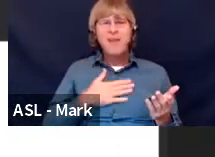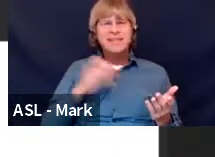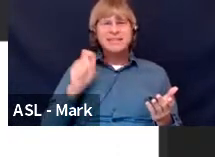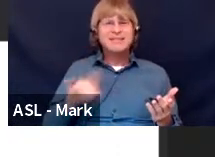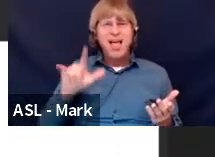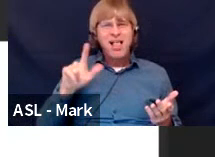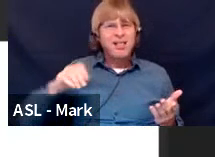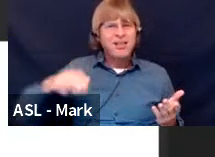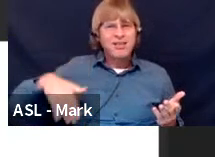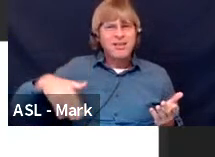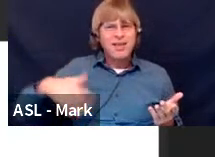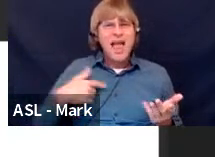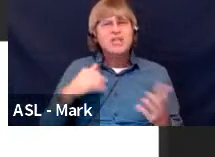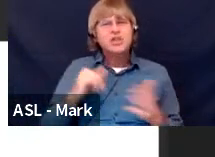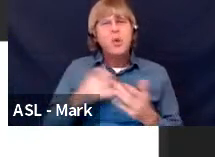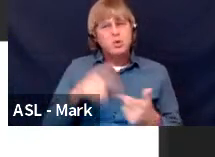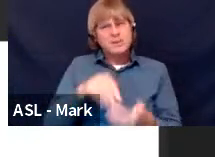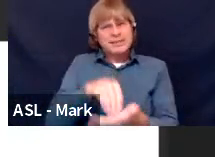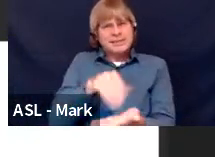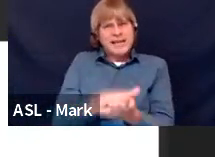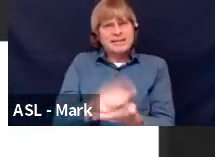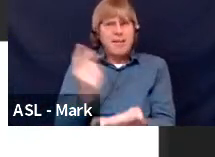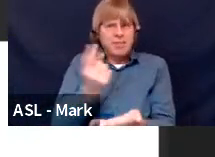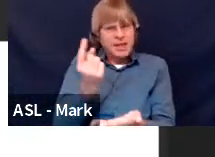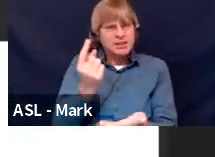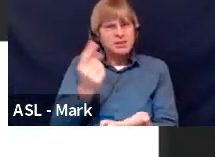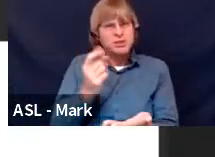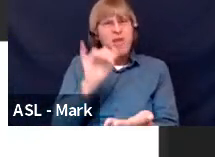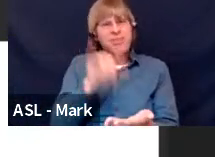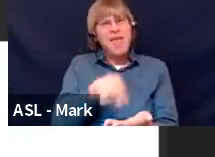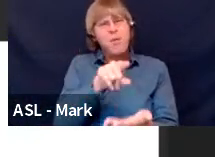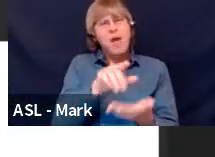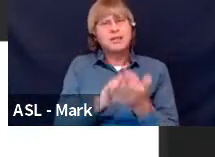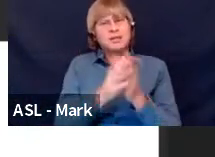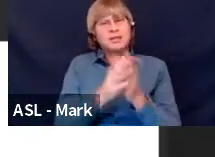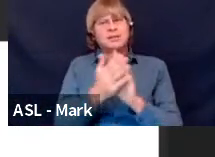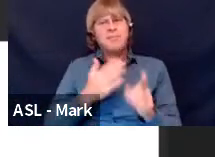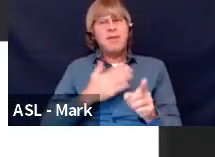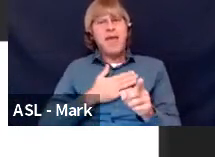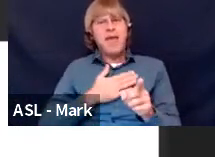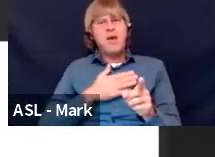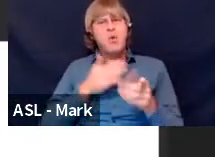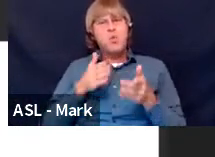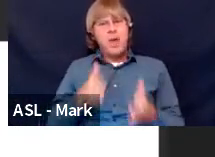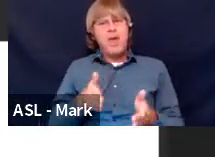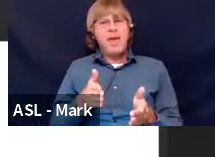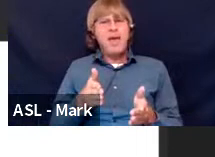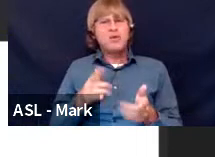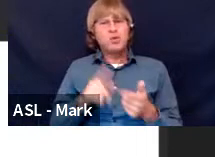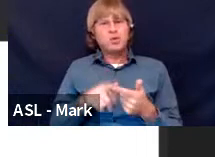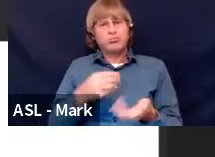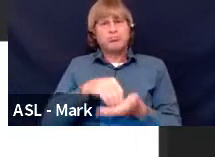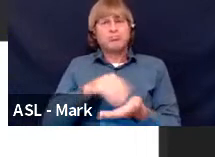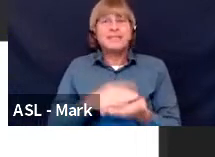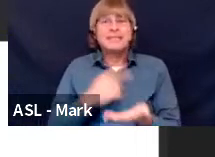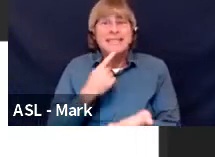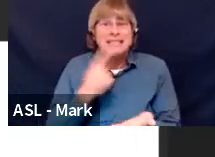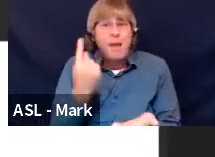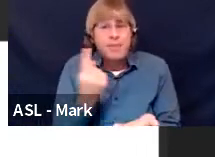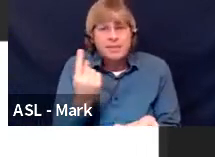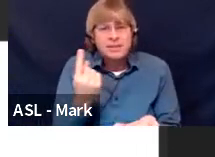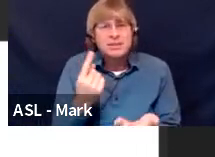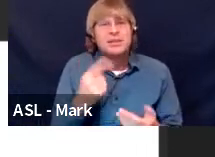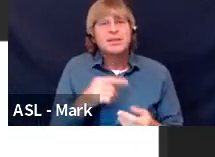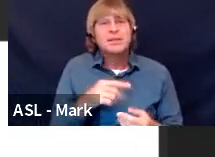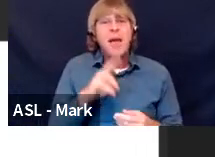know, I just wanted to say something. And so this was my way of saying something, you know,